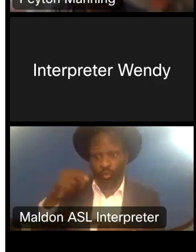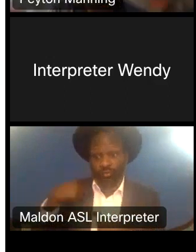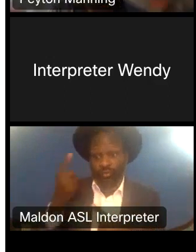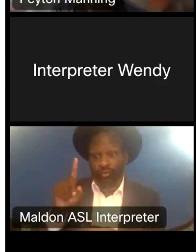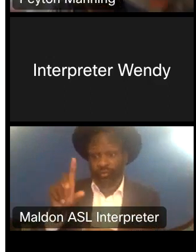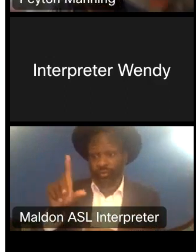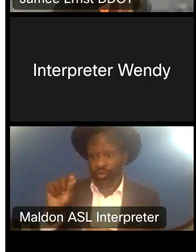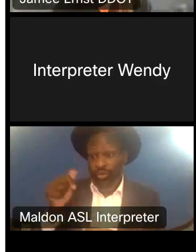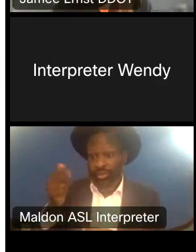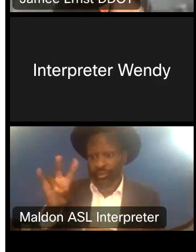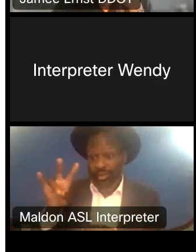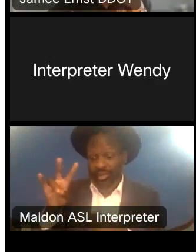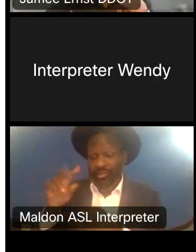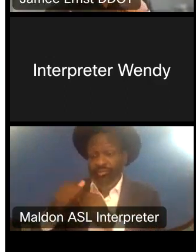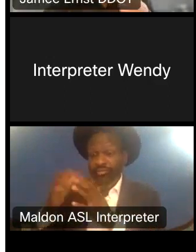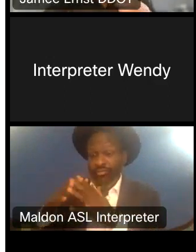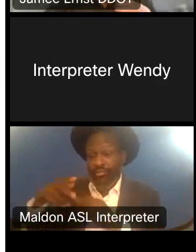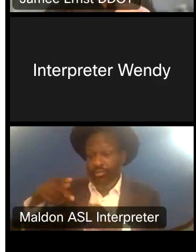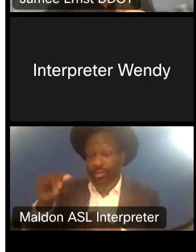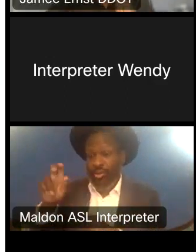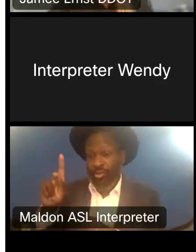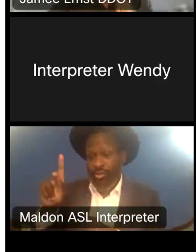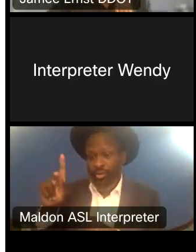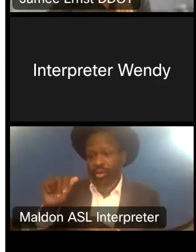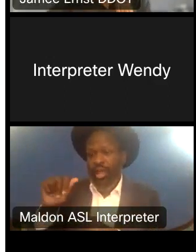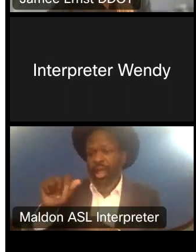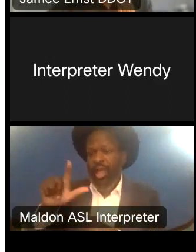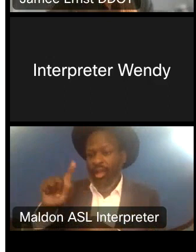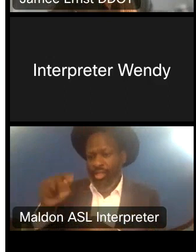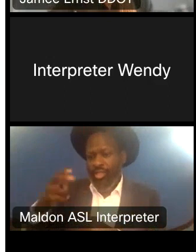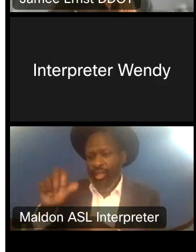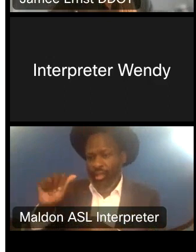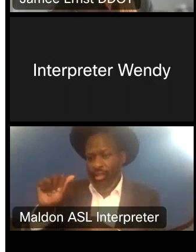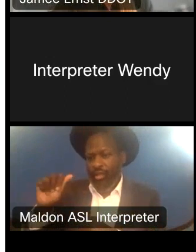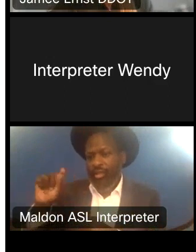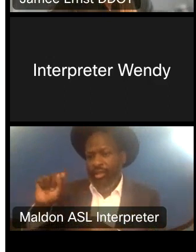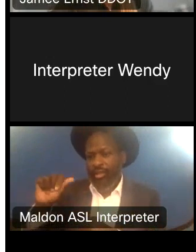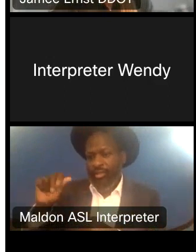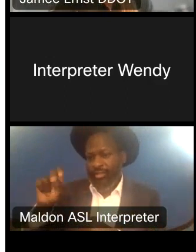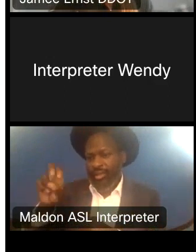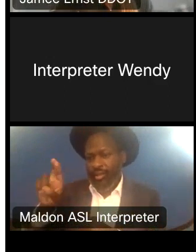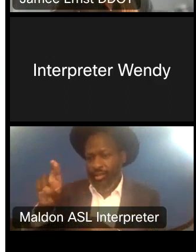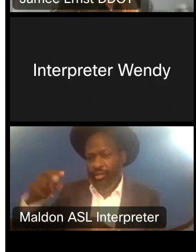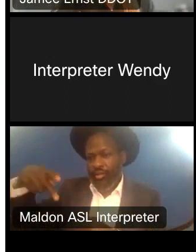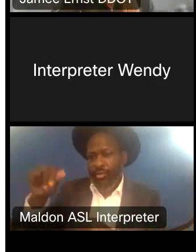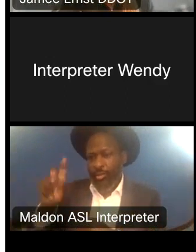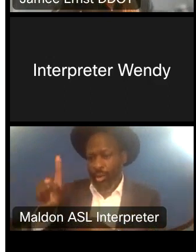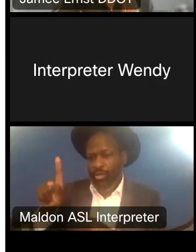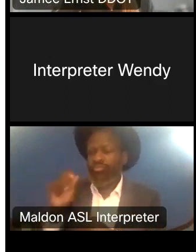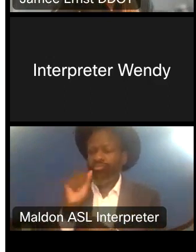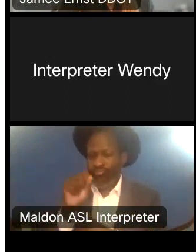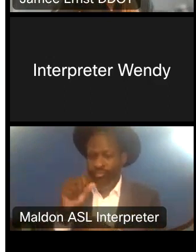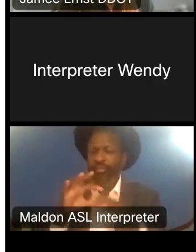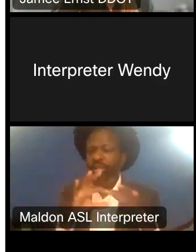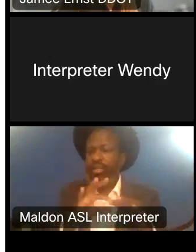was Althea Tanner Park was constructed, And so there are connections from New York